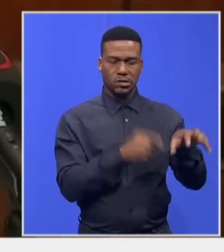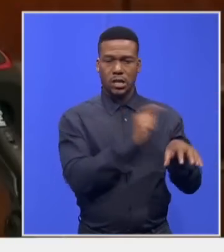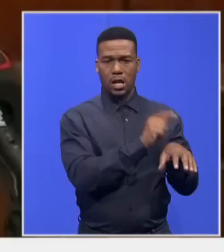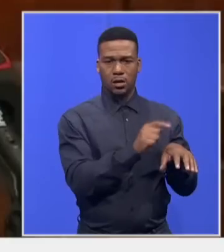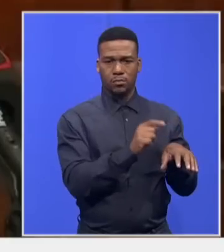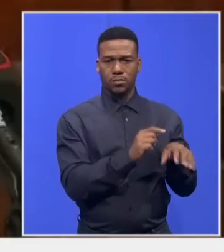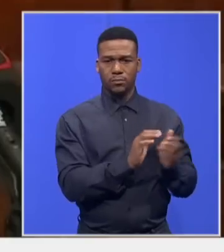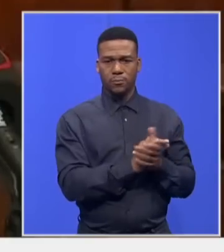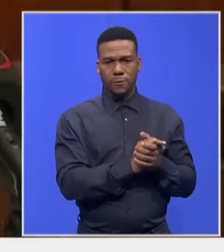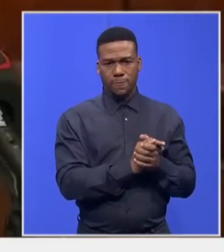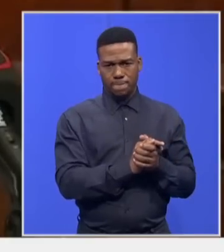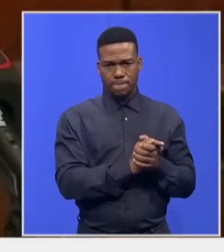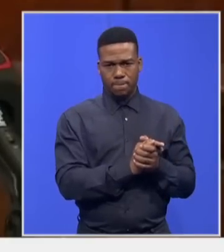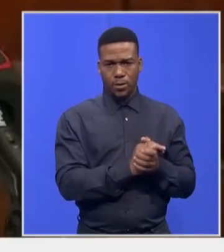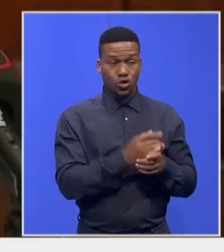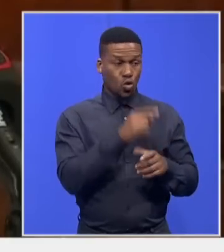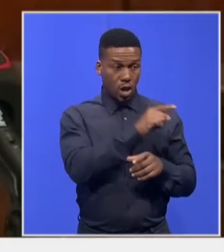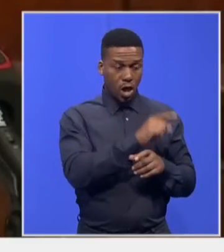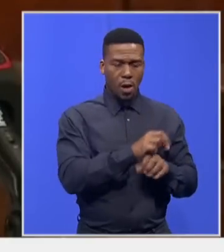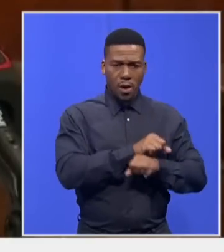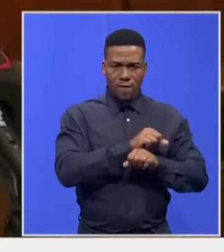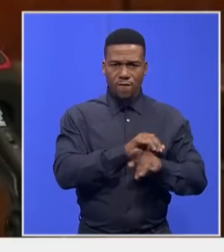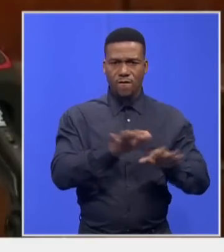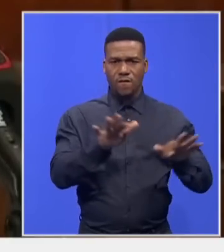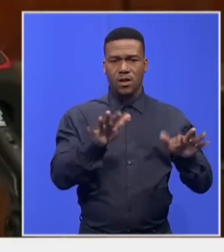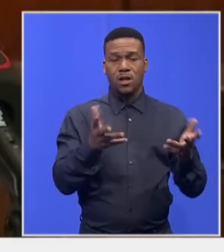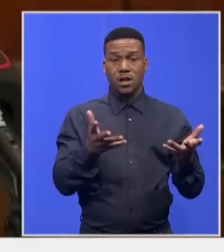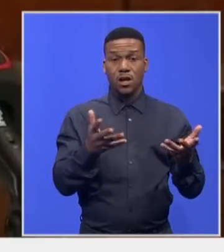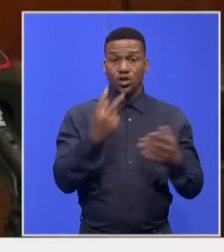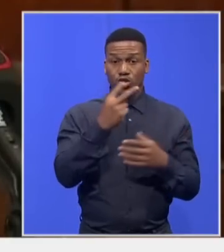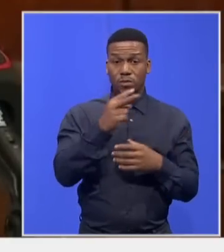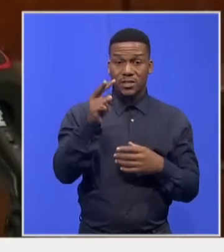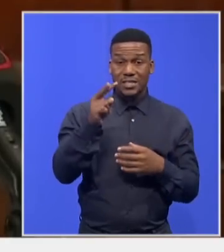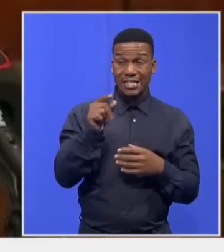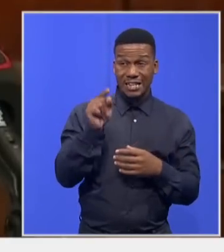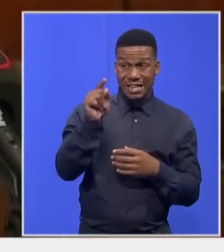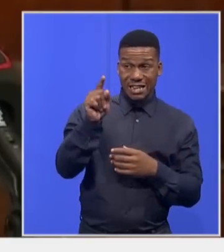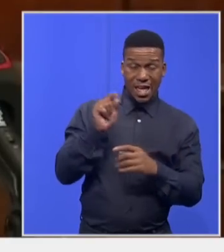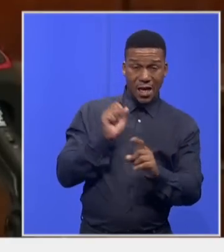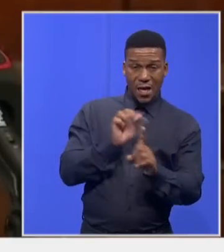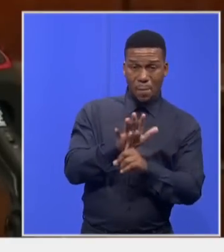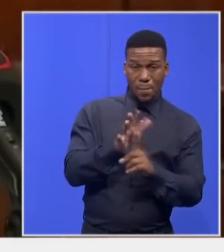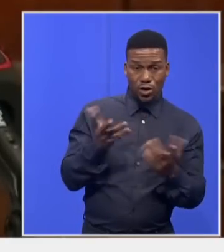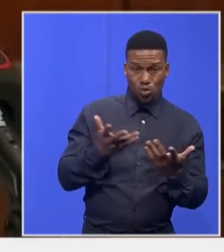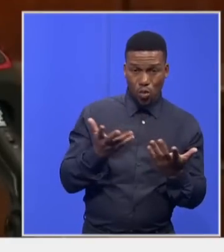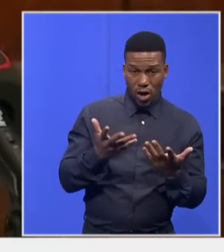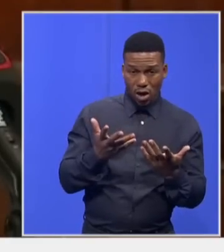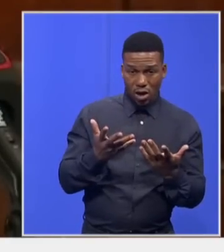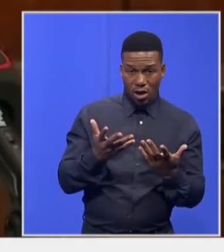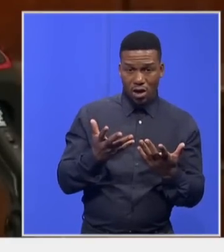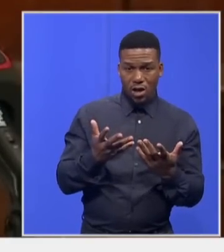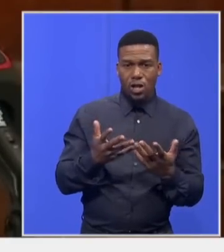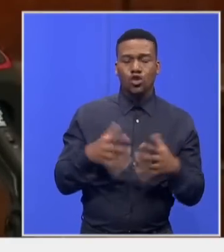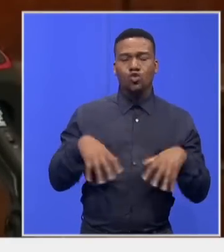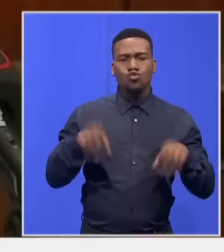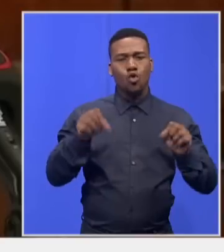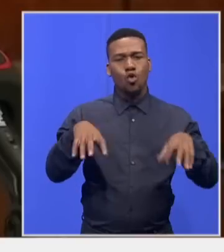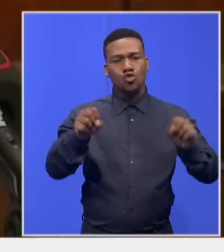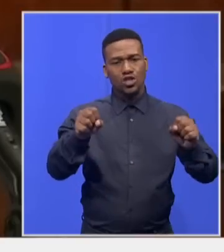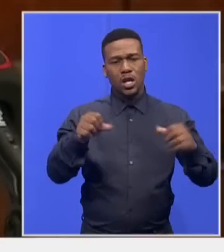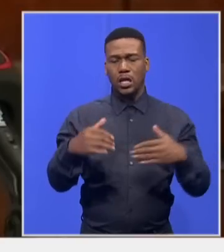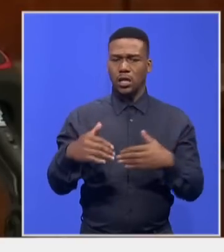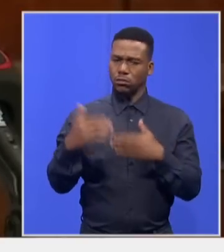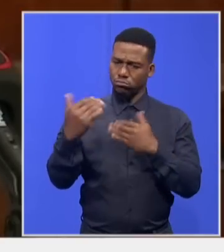availability factor across Eskom, but you are also going to see their impact on the stages or the levels of load shedding if these